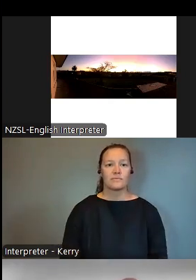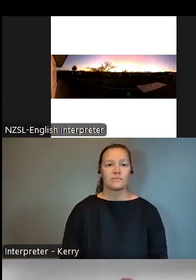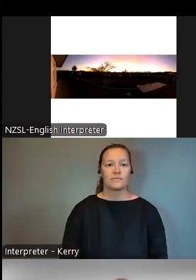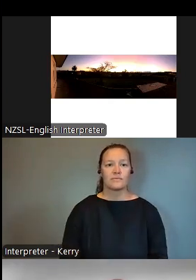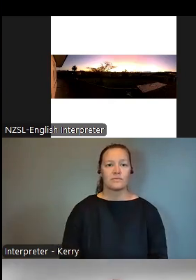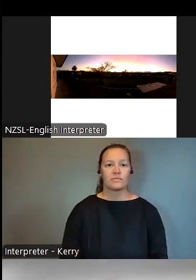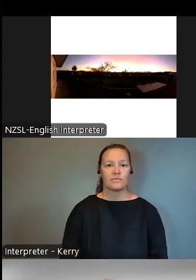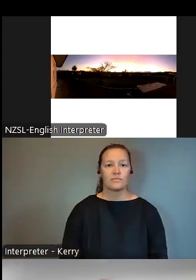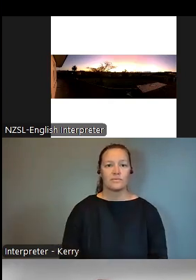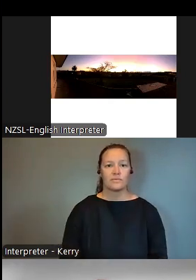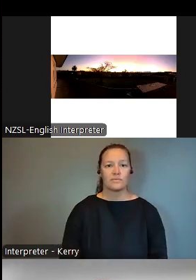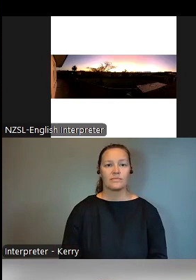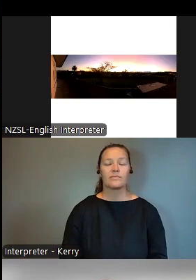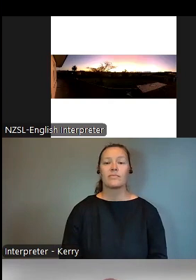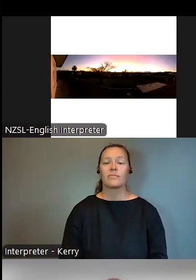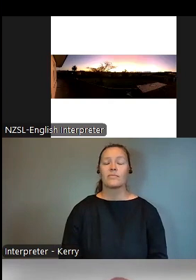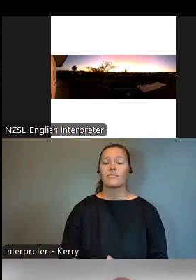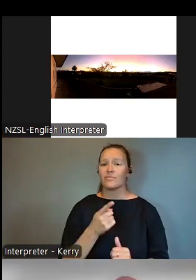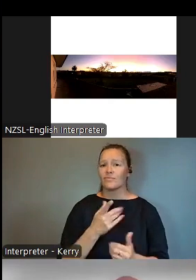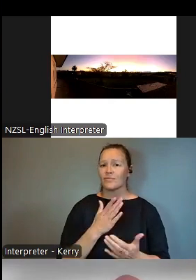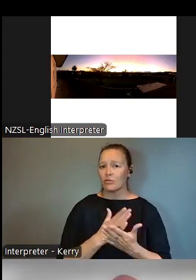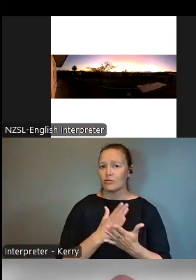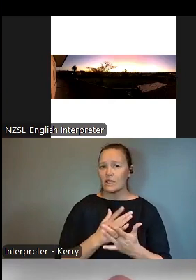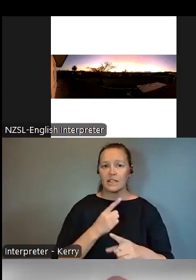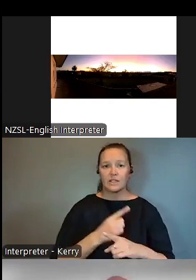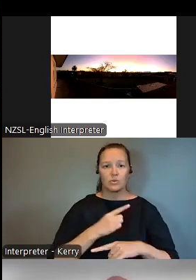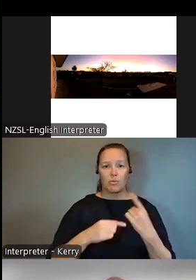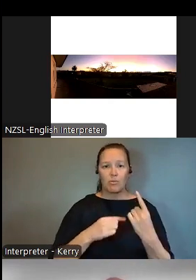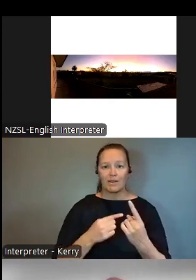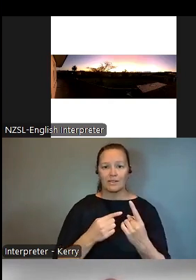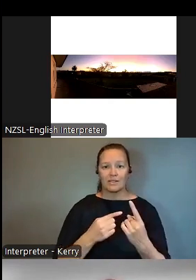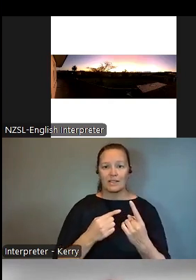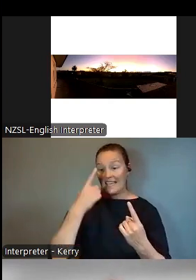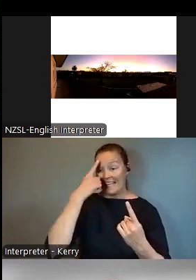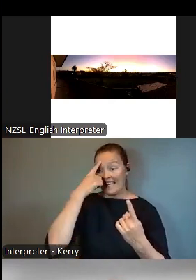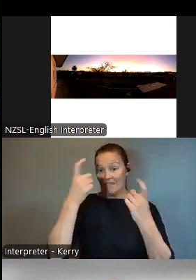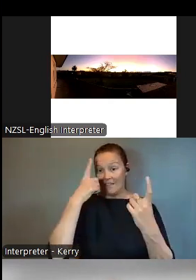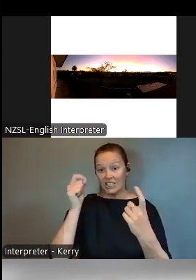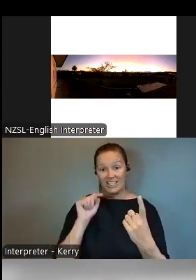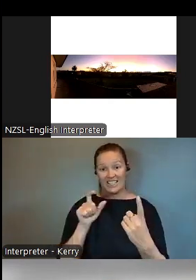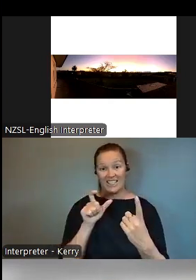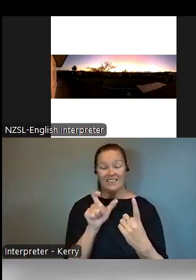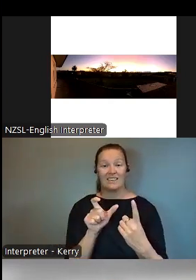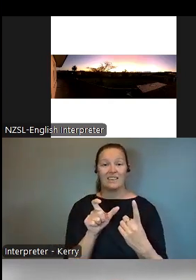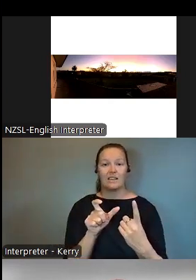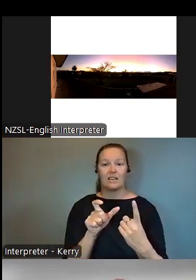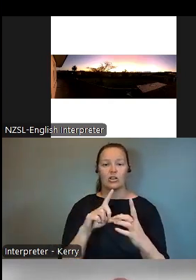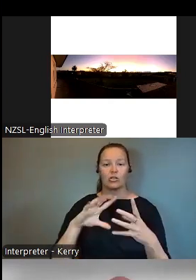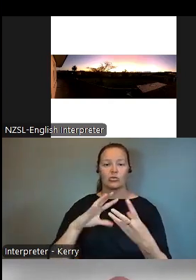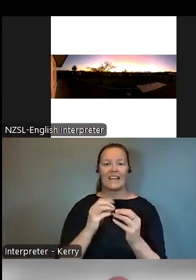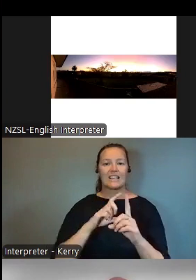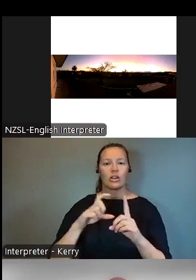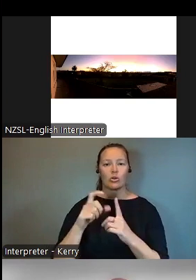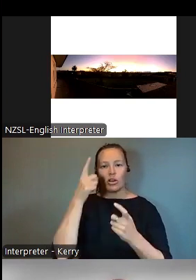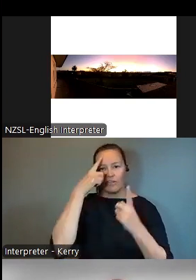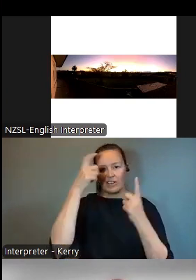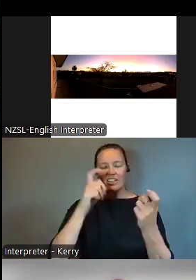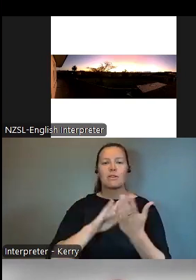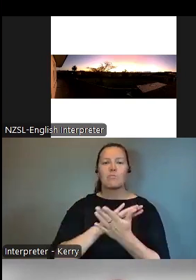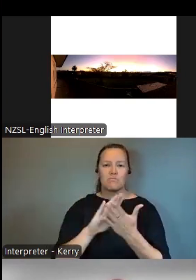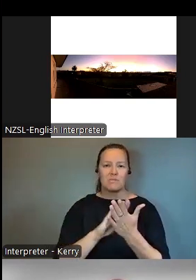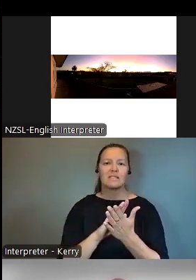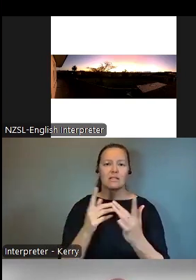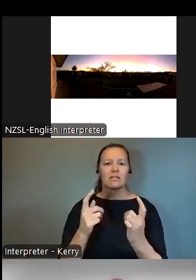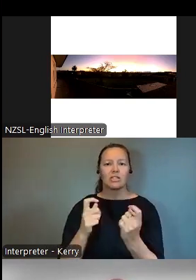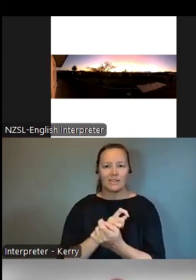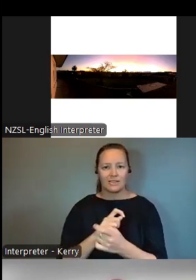change anything." What we're really talking about when we talk about innovation, creating a culture of innovation, is change. And